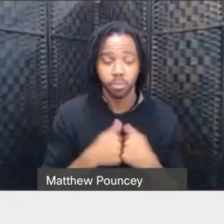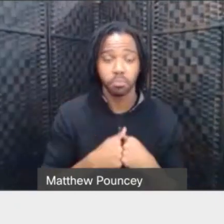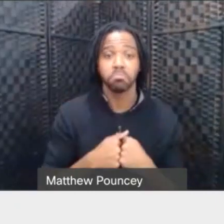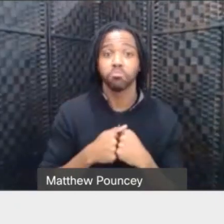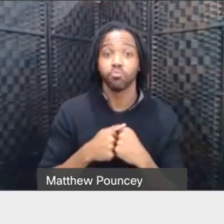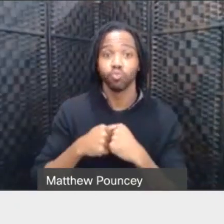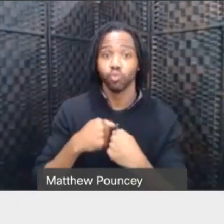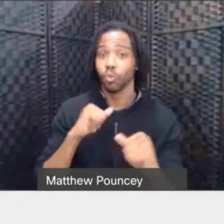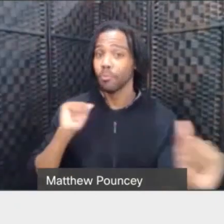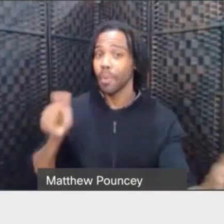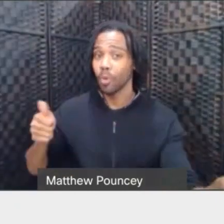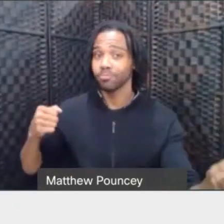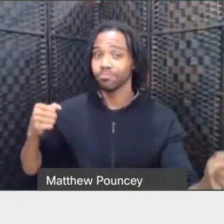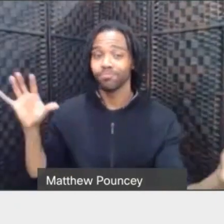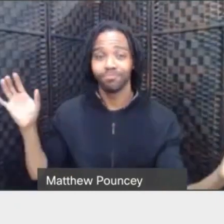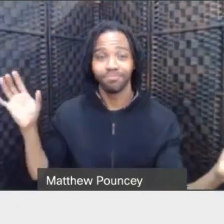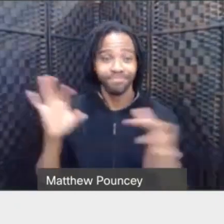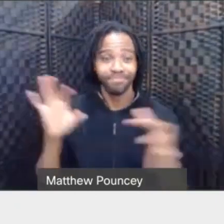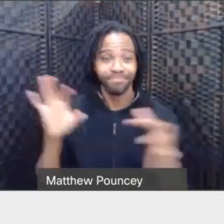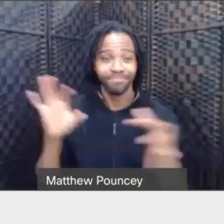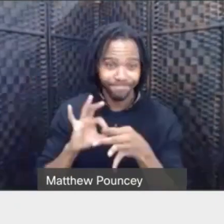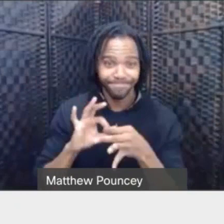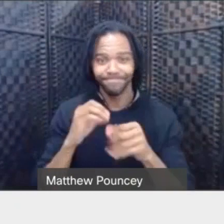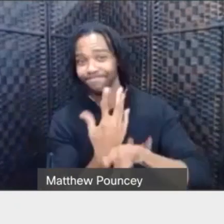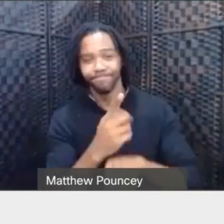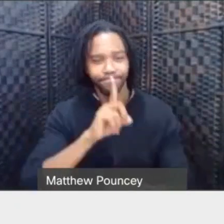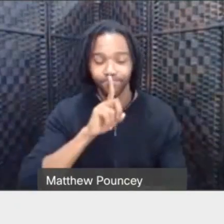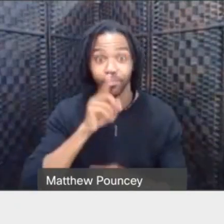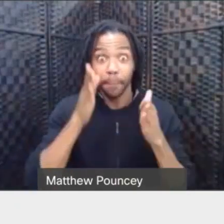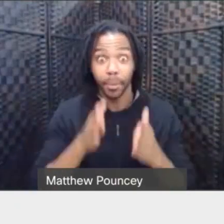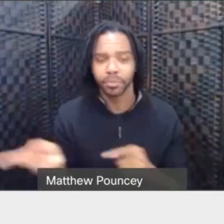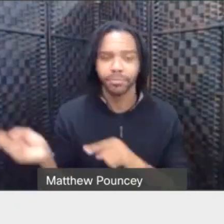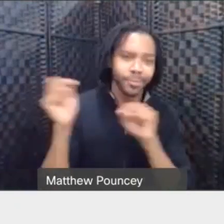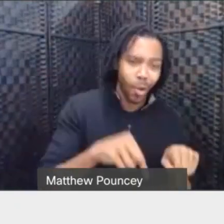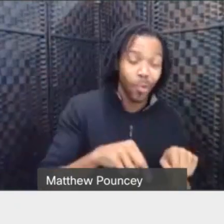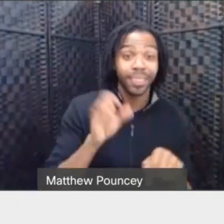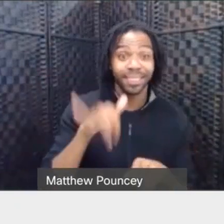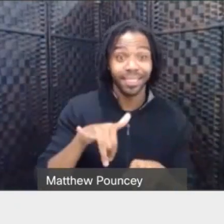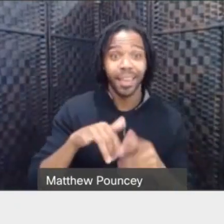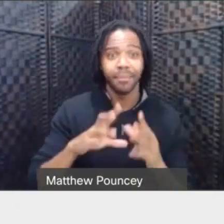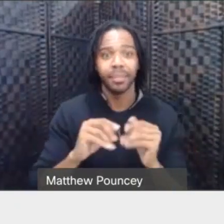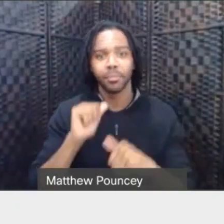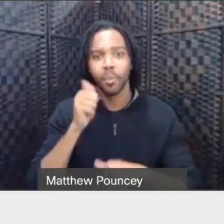remotely. It's still not an in-person meeting, and that is at 10 a.m. tomorrow.